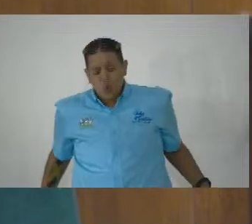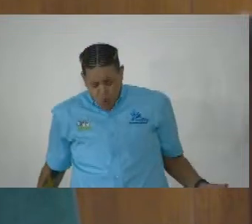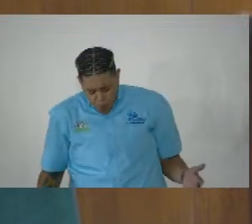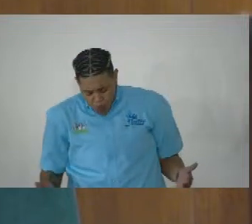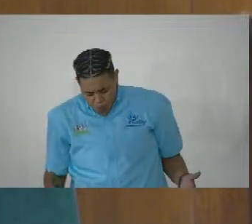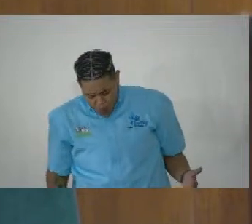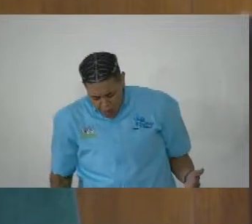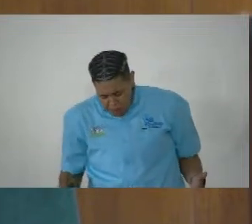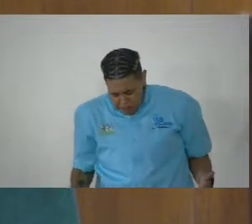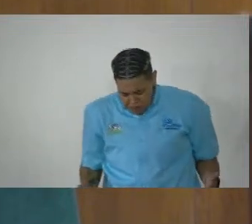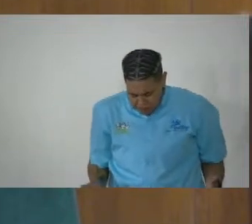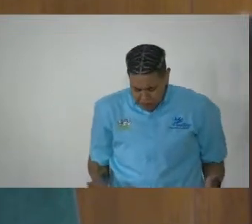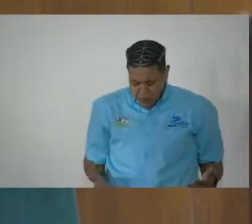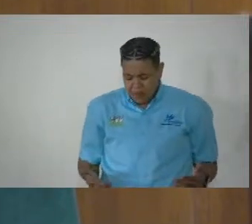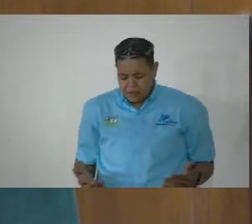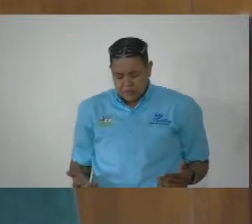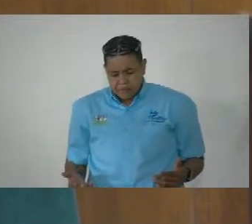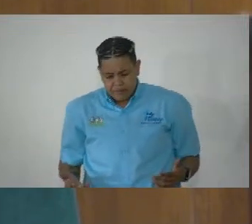that even